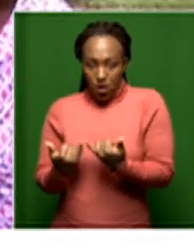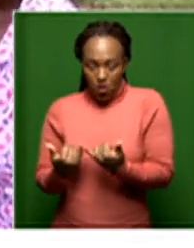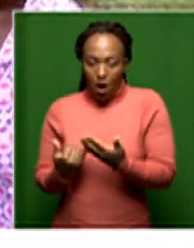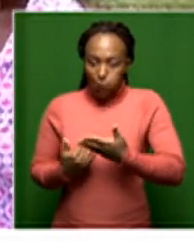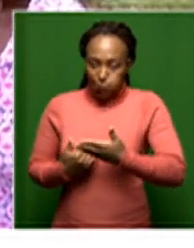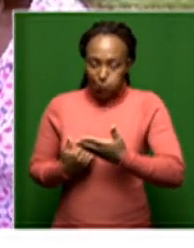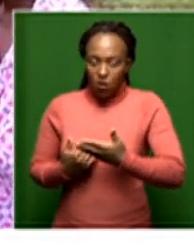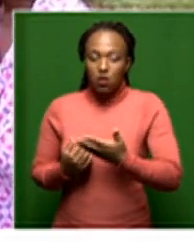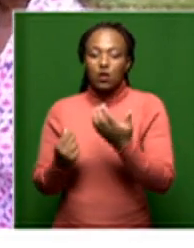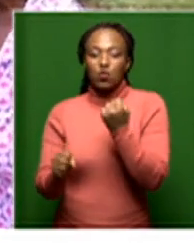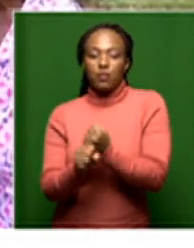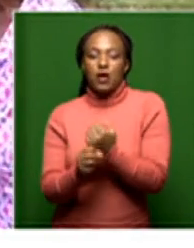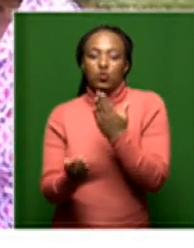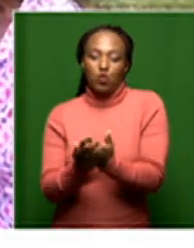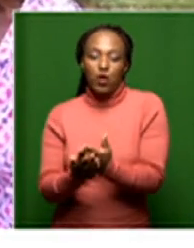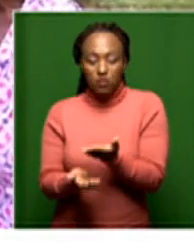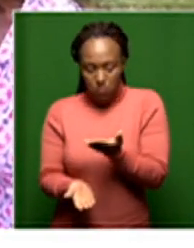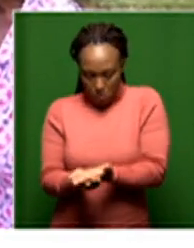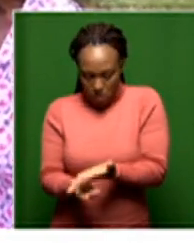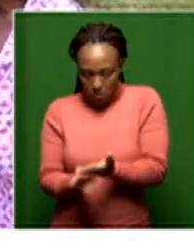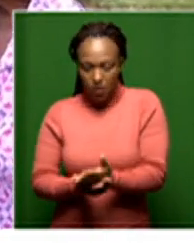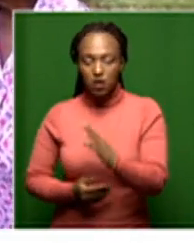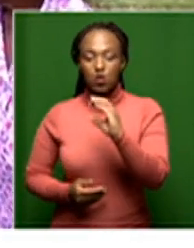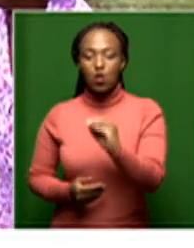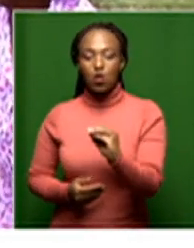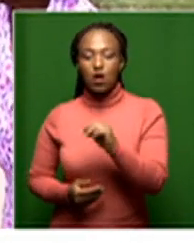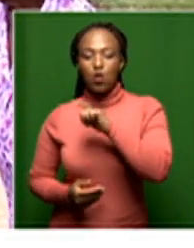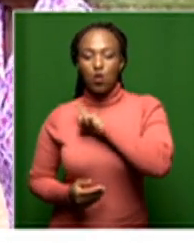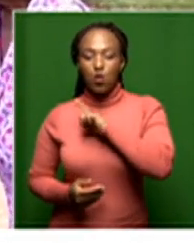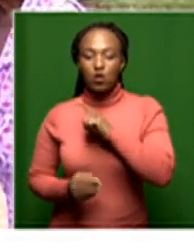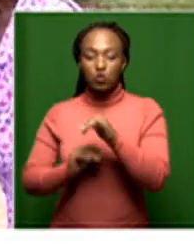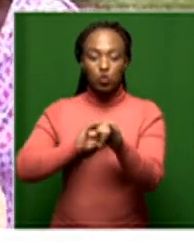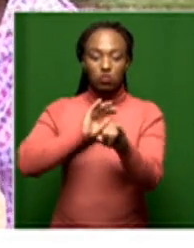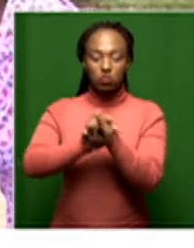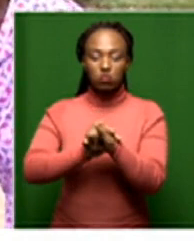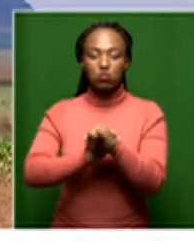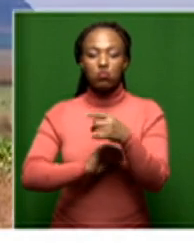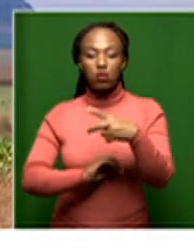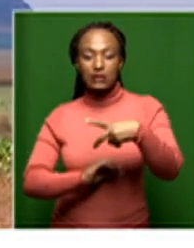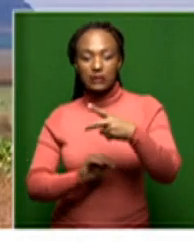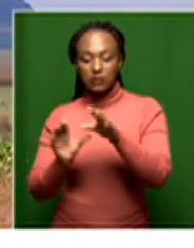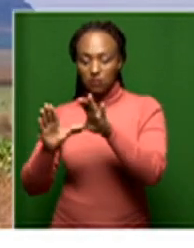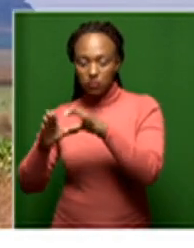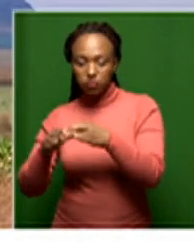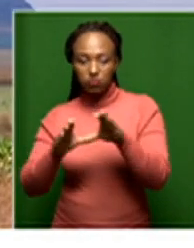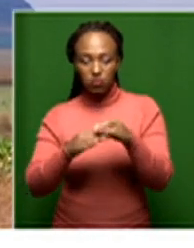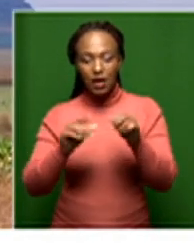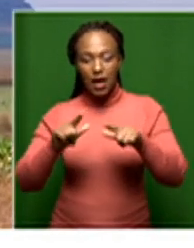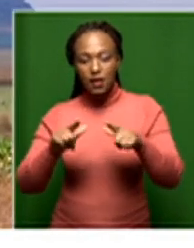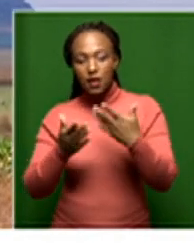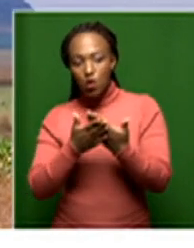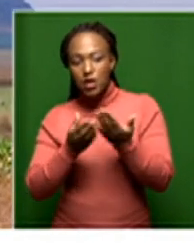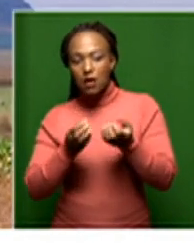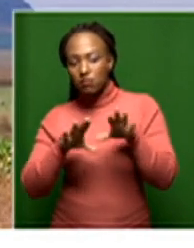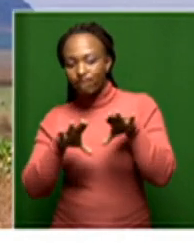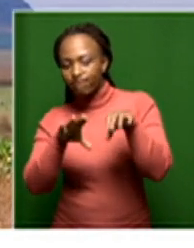that there is a possibility of identifying certain specific categories of land that can be